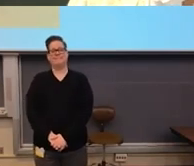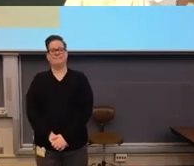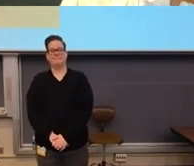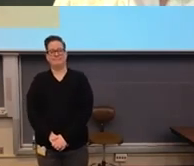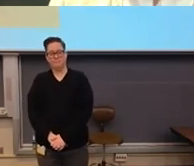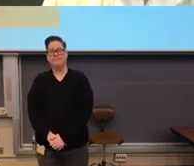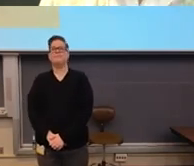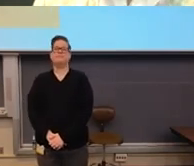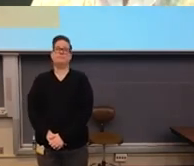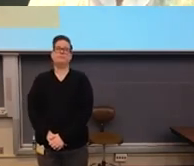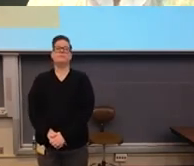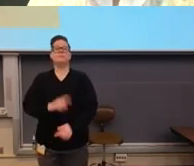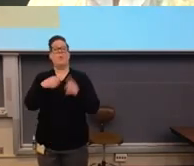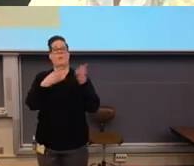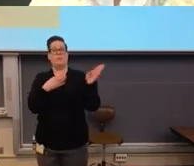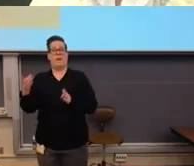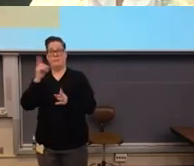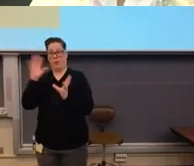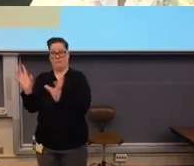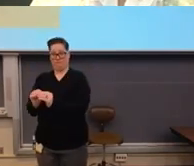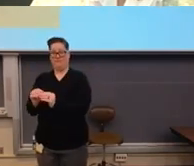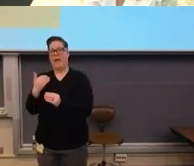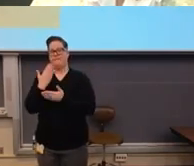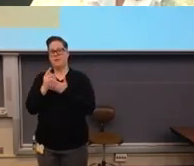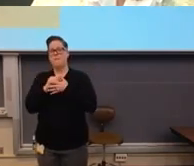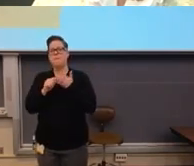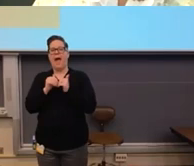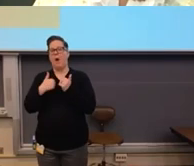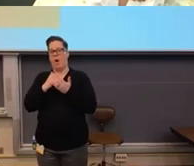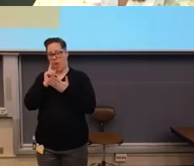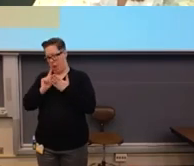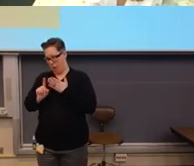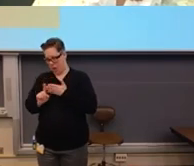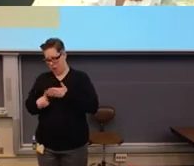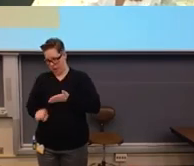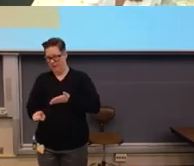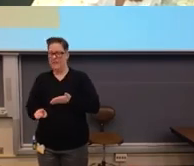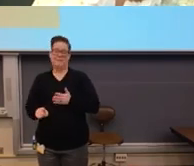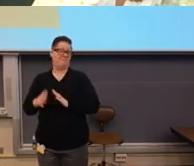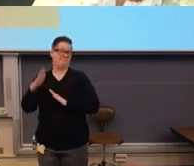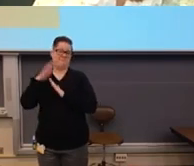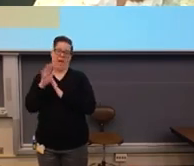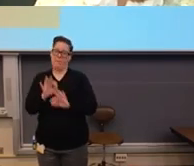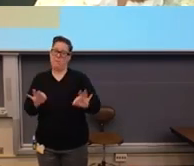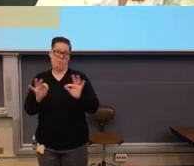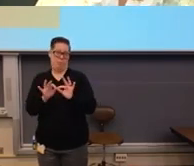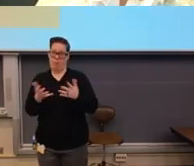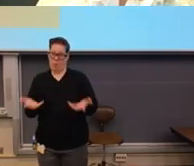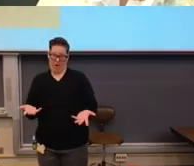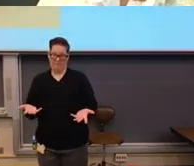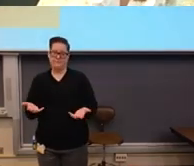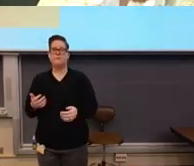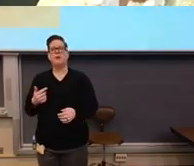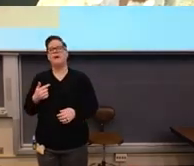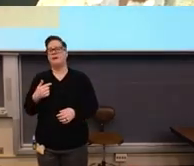So in preparation, I have a few tools for investigation, and probably the most important tool that I have, and I